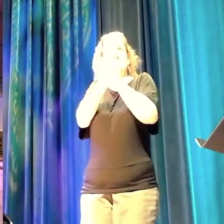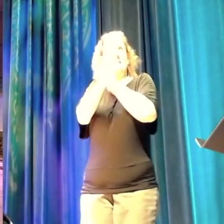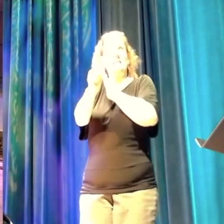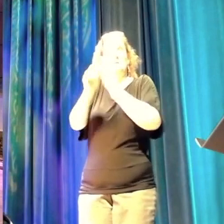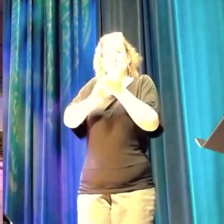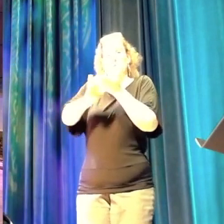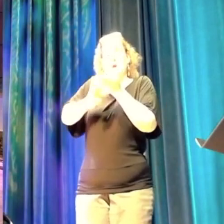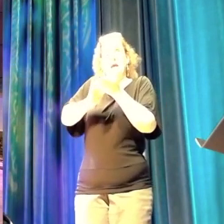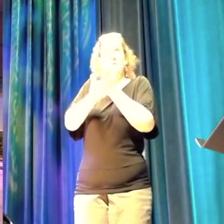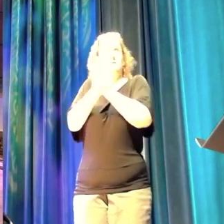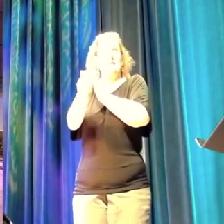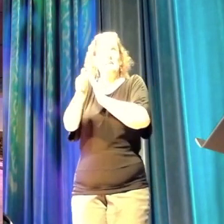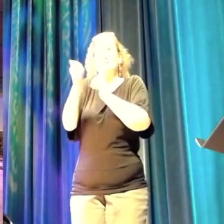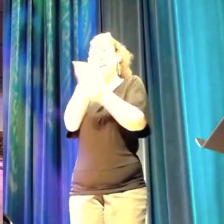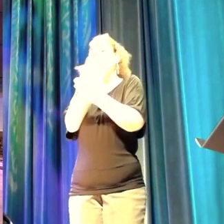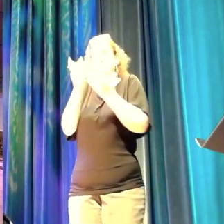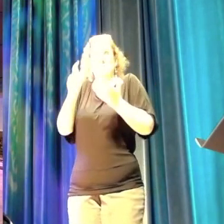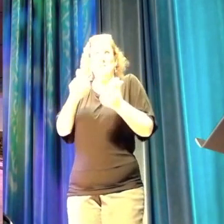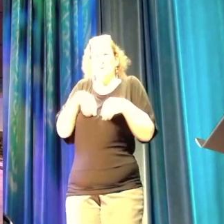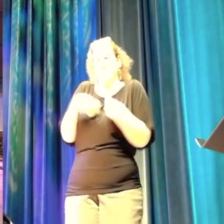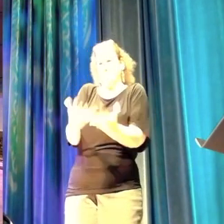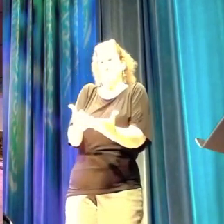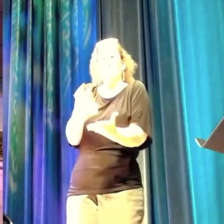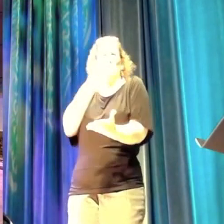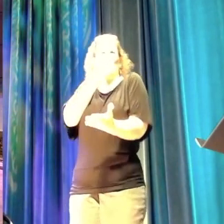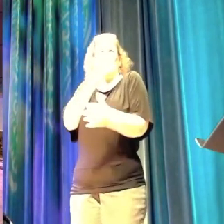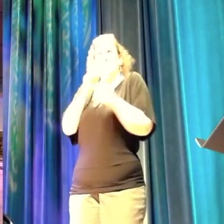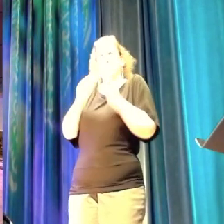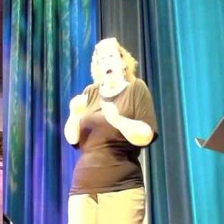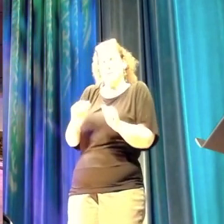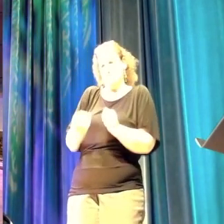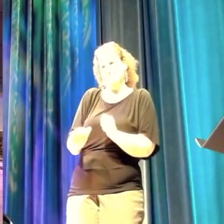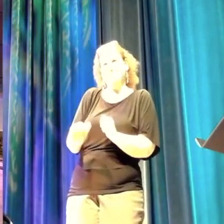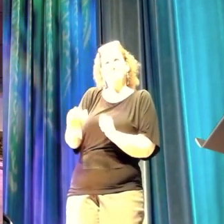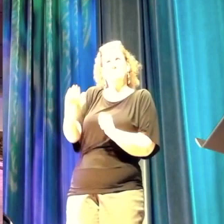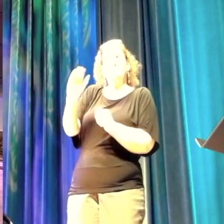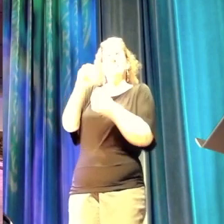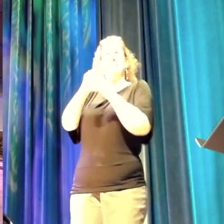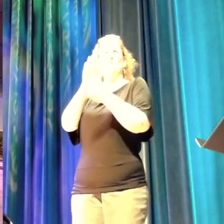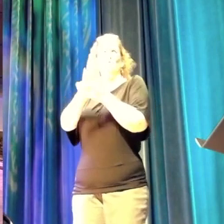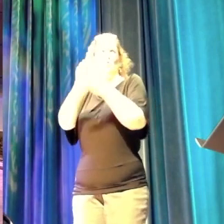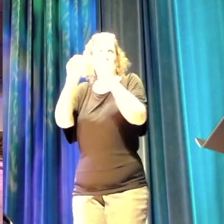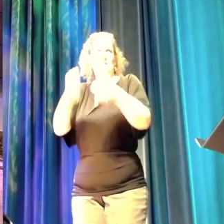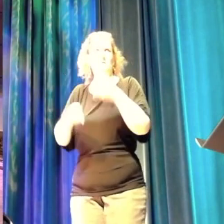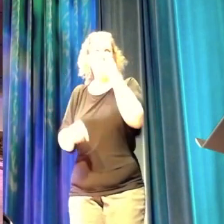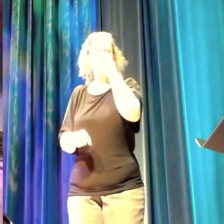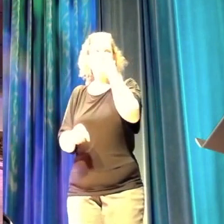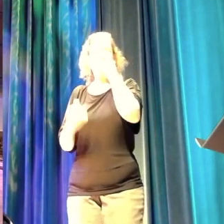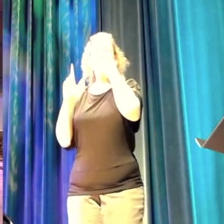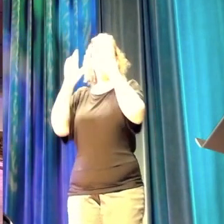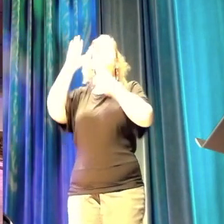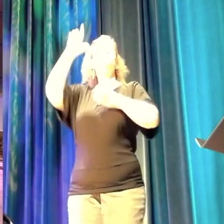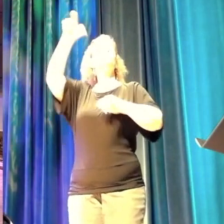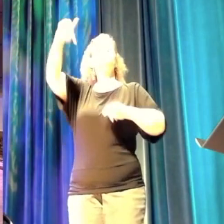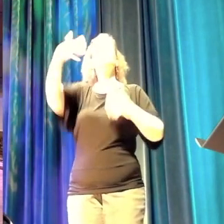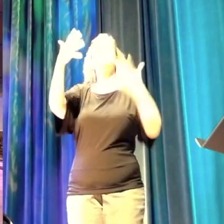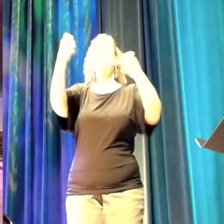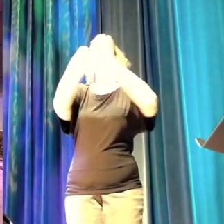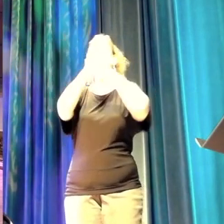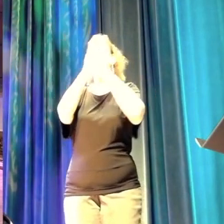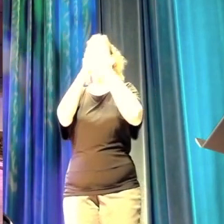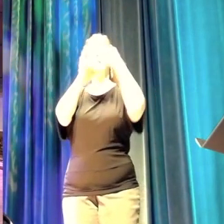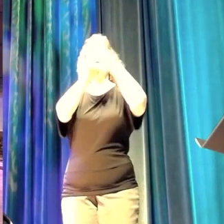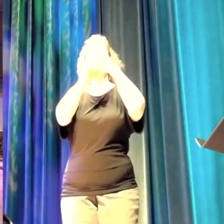all the skills that are needed are given as early as possible to students within the school system. And ultimately, we want to create access